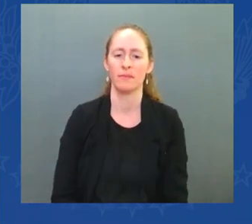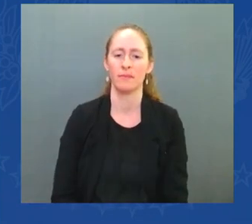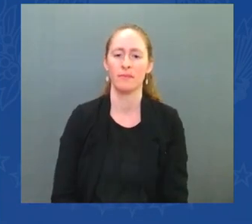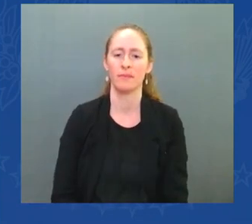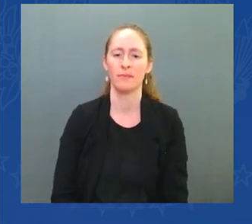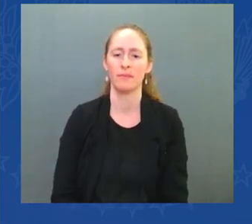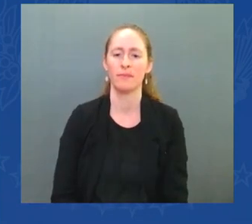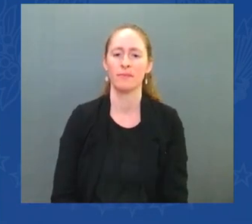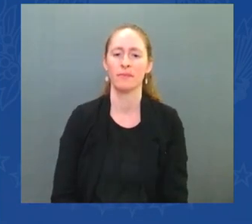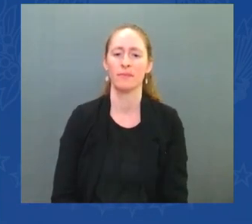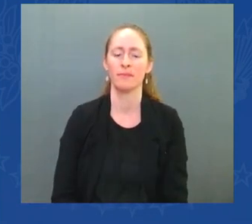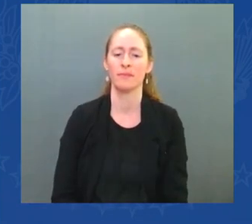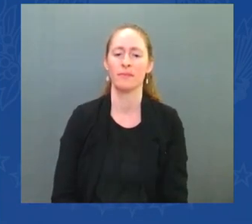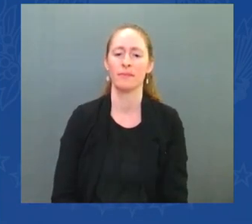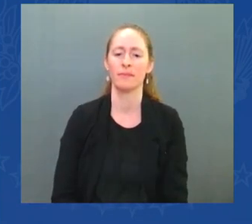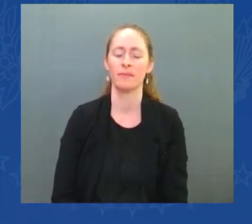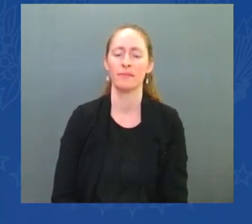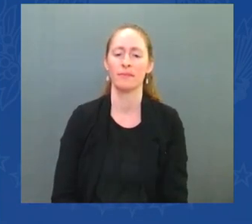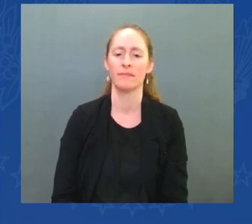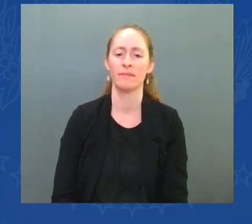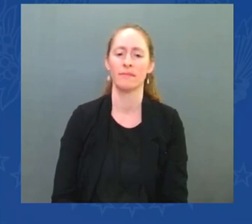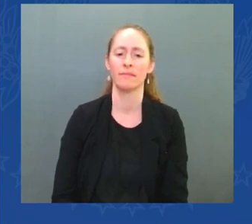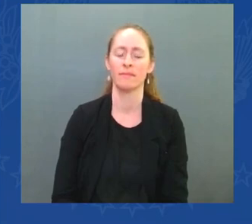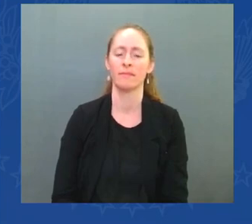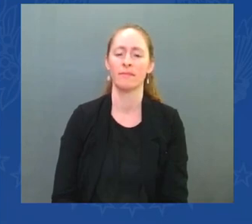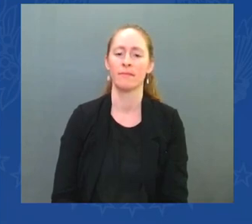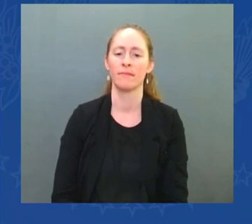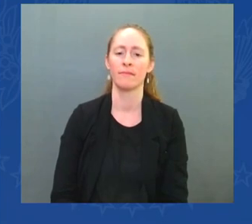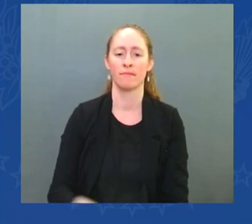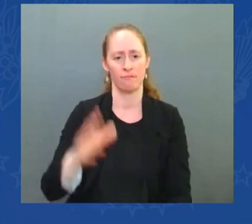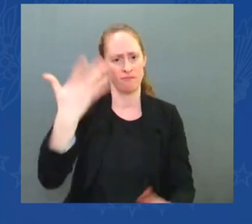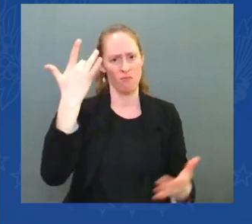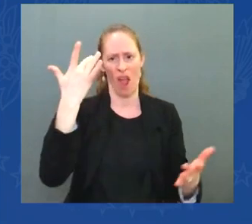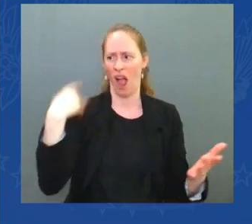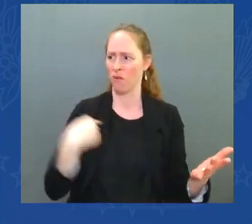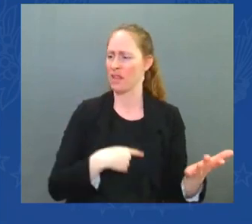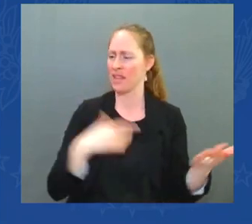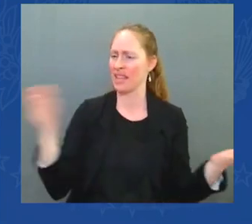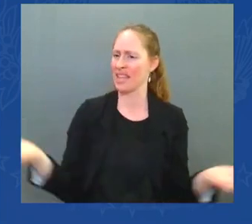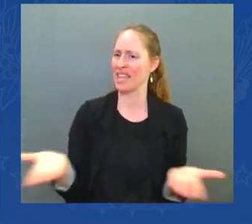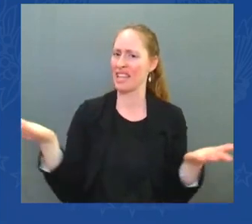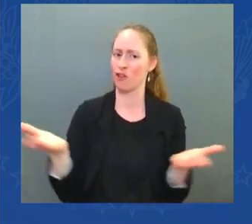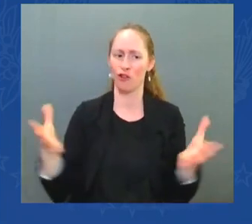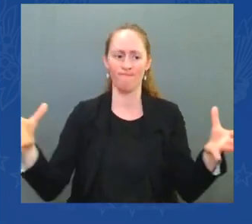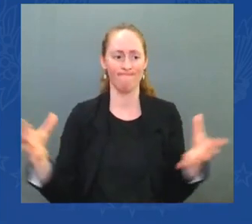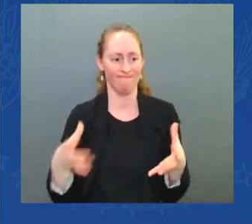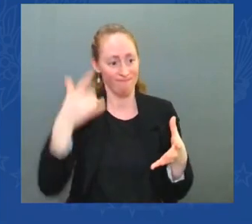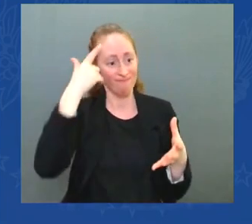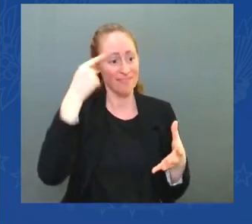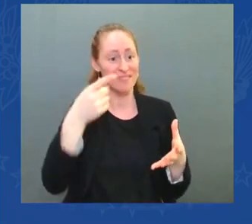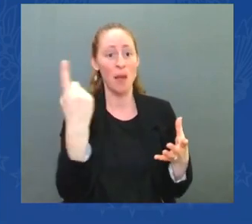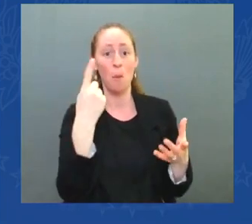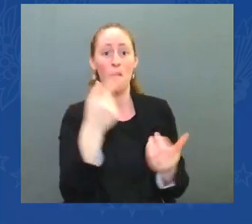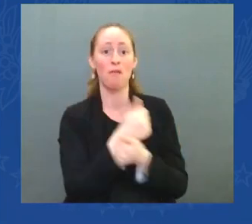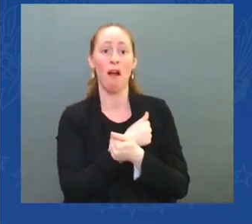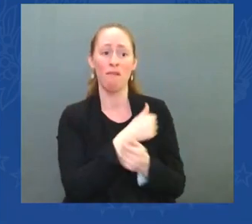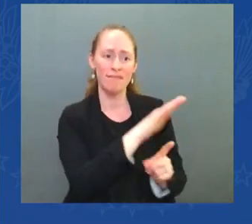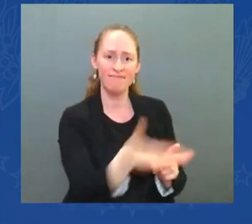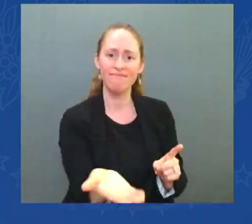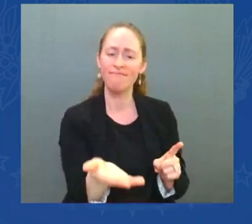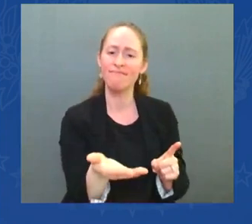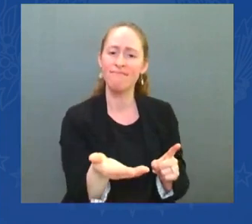many people have experienced. There are too many survivors and advocates here for me to name everyone today, but let me